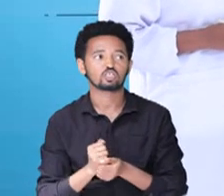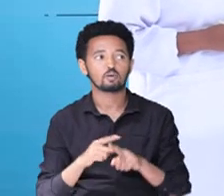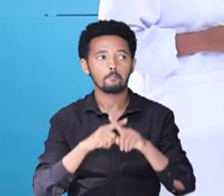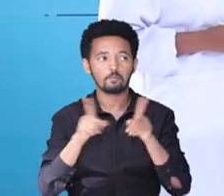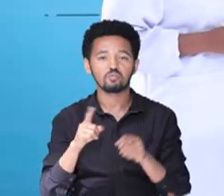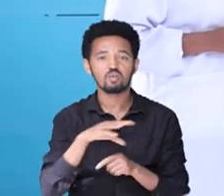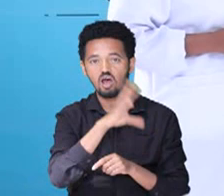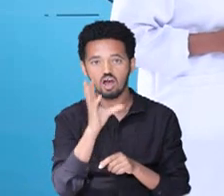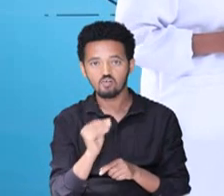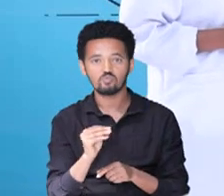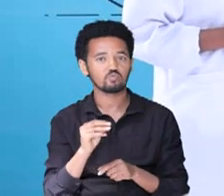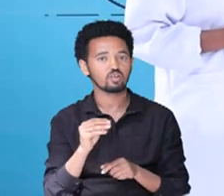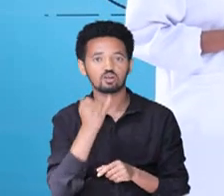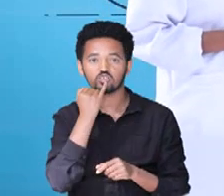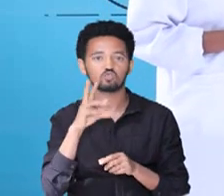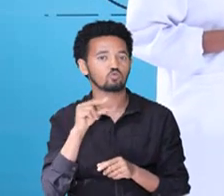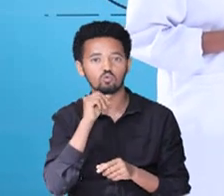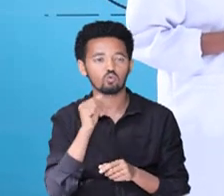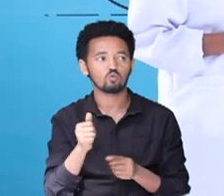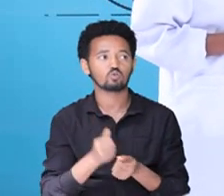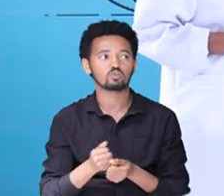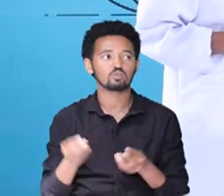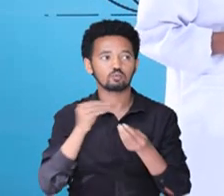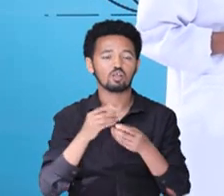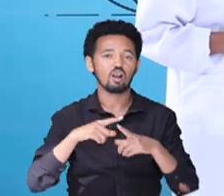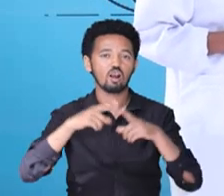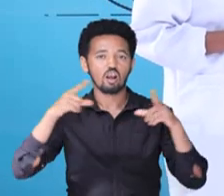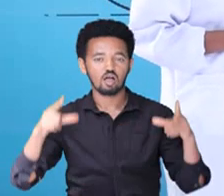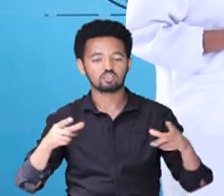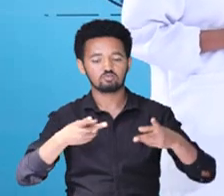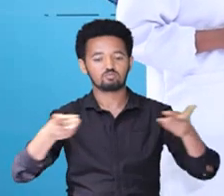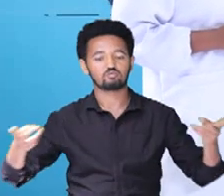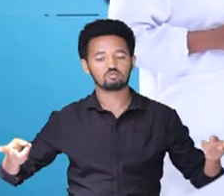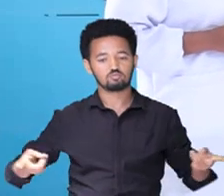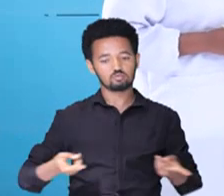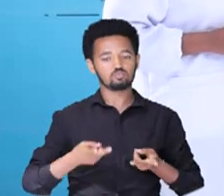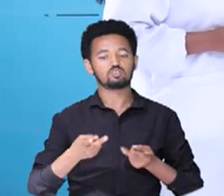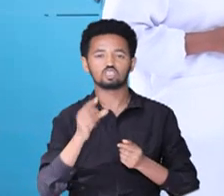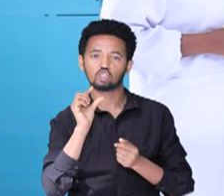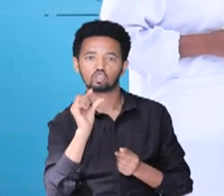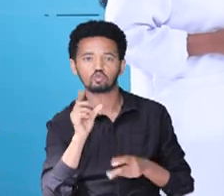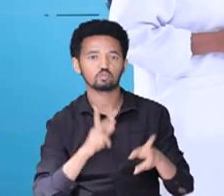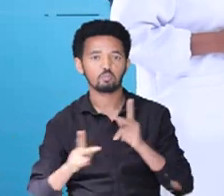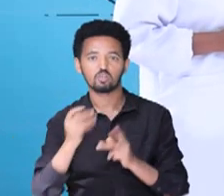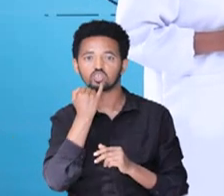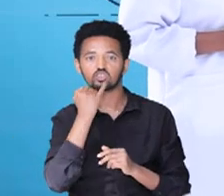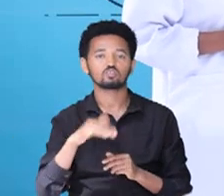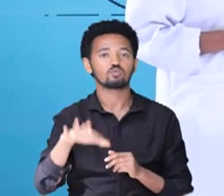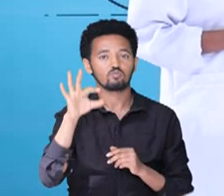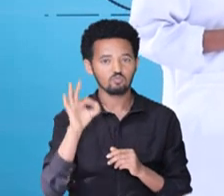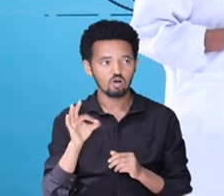But Africa is not densely populated because of its large size. The smallest population is